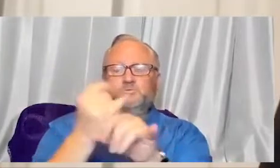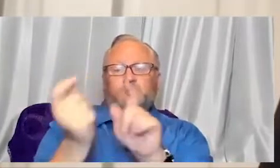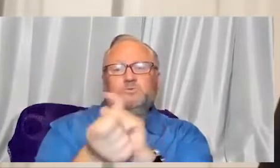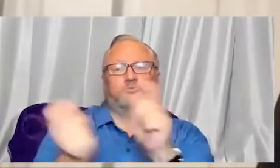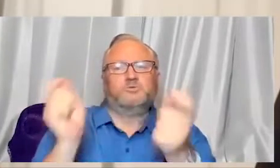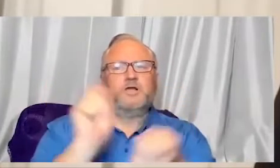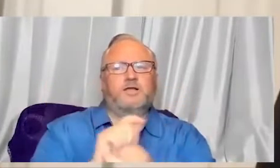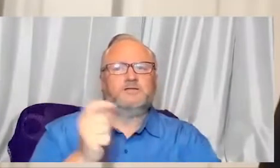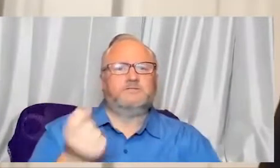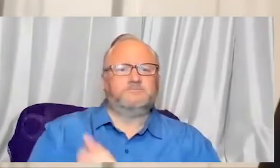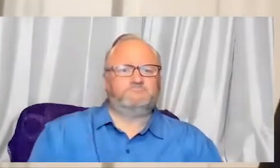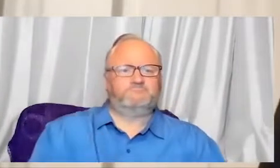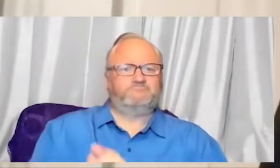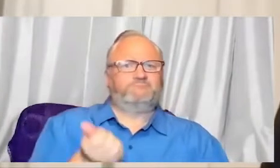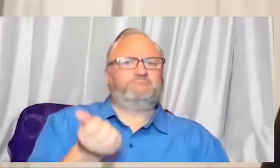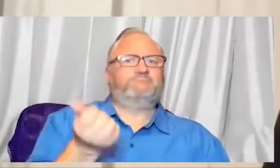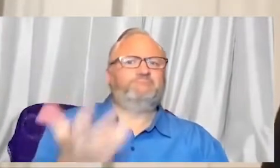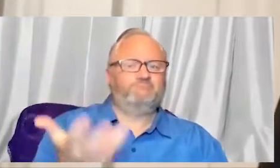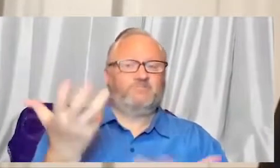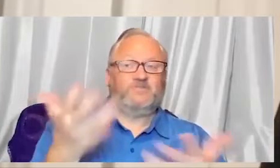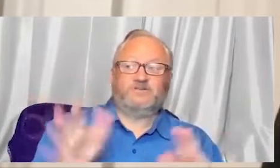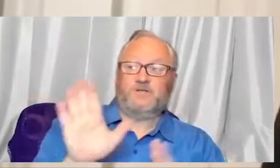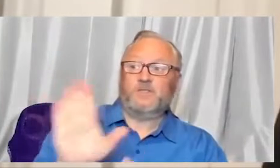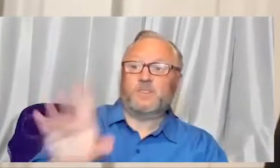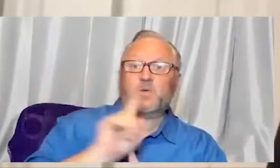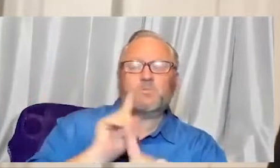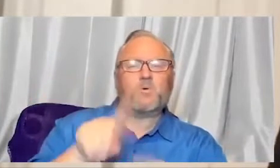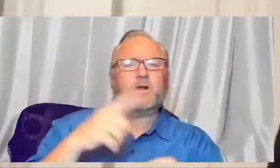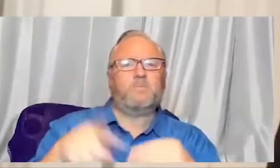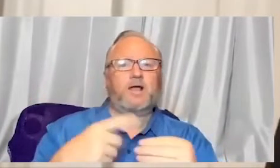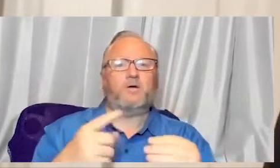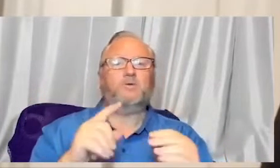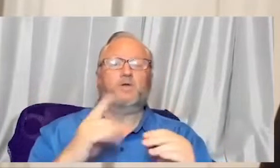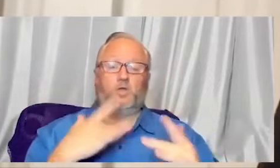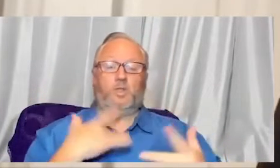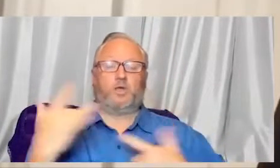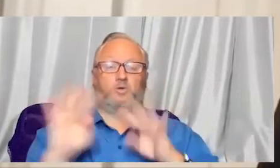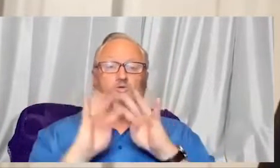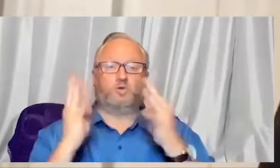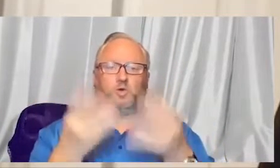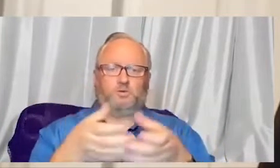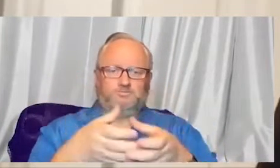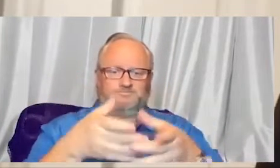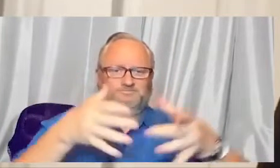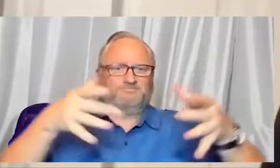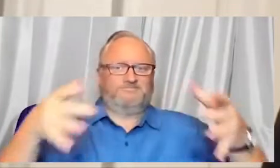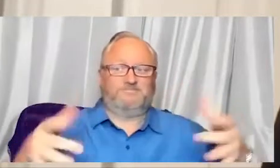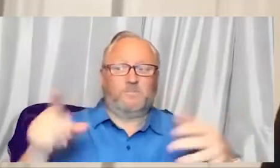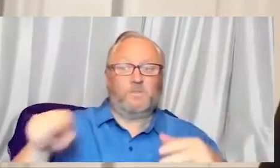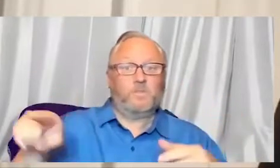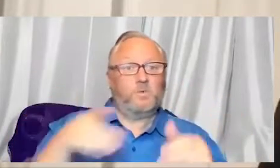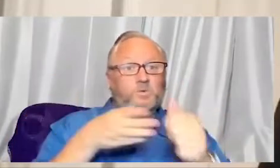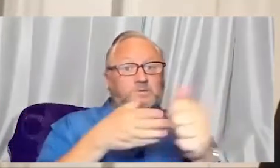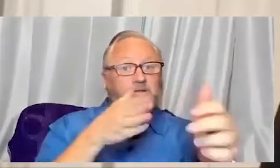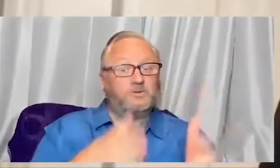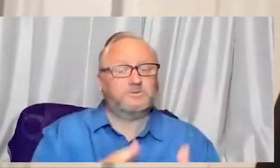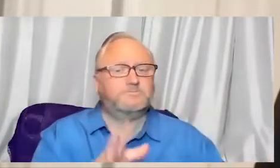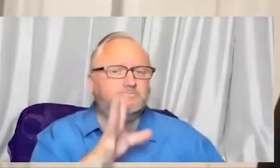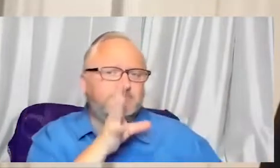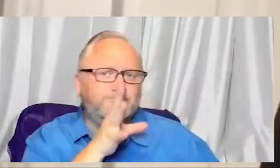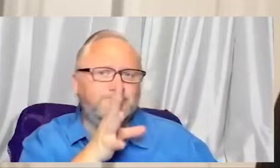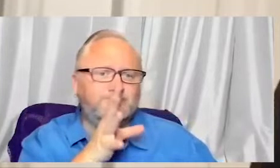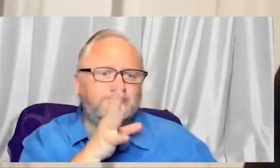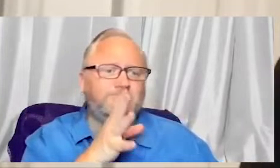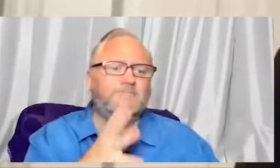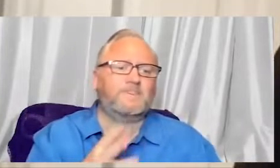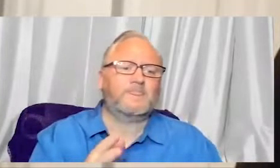spoken. In their report, Widening the Circle of Concern, these leaders speak.